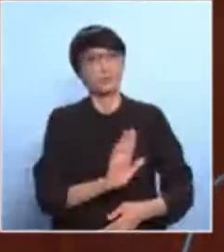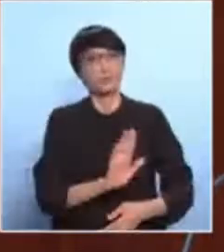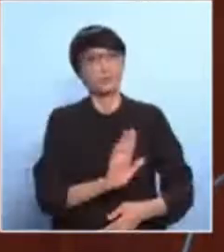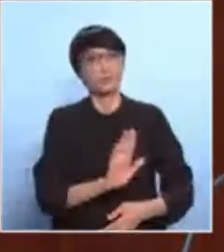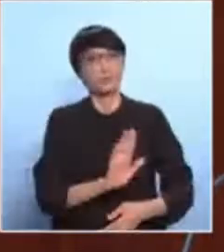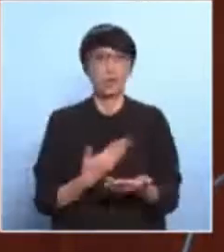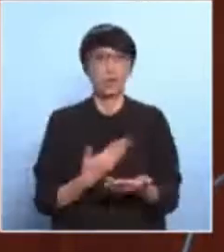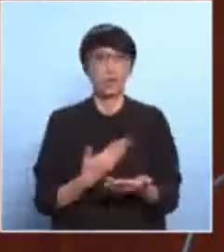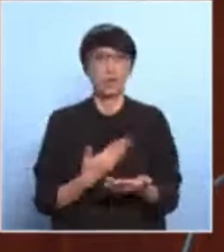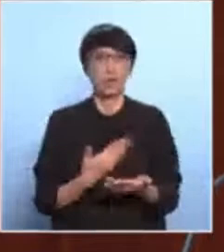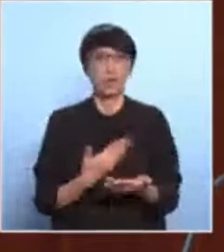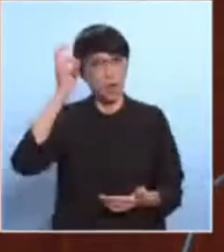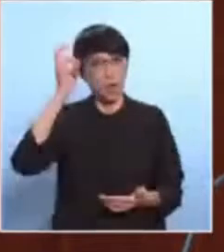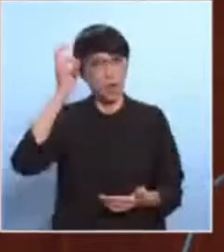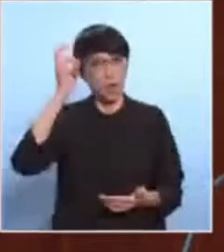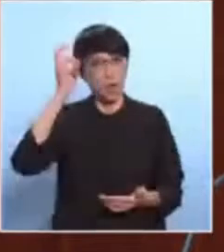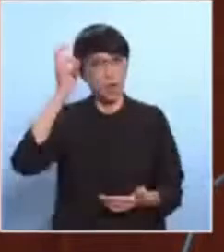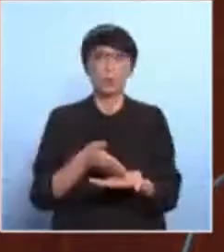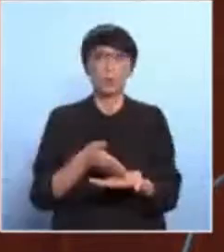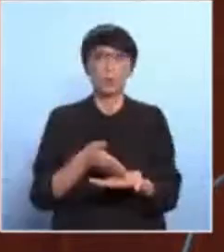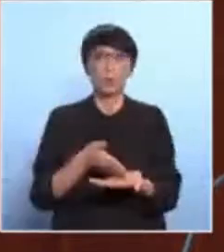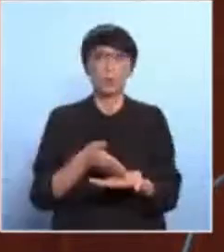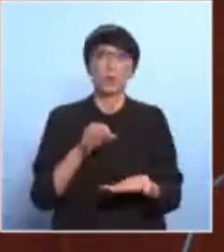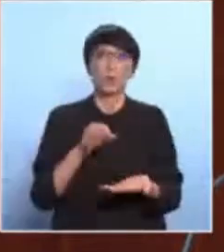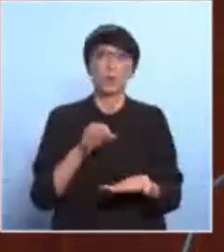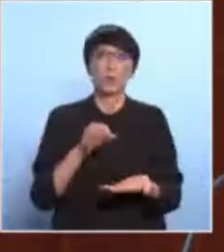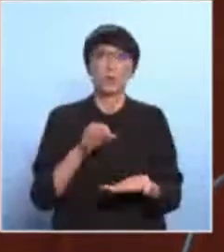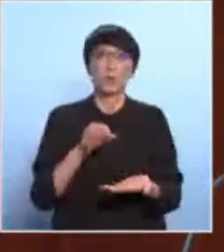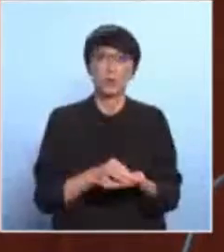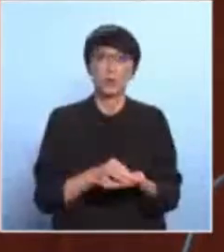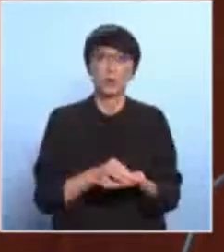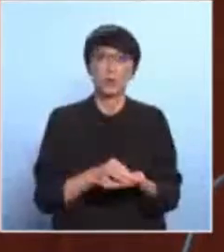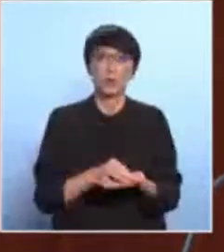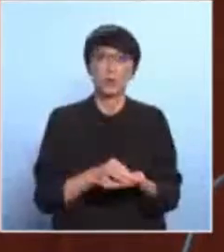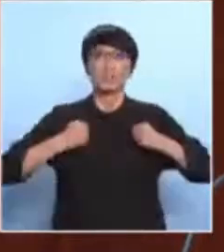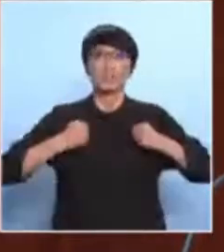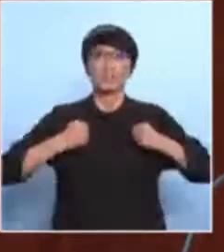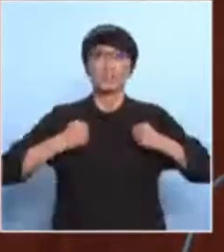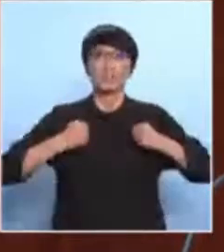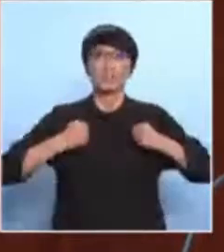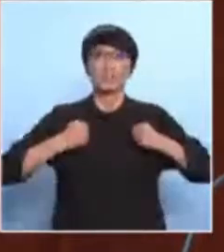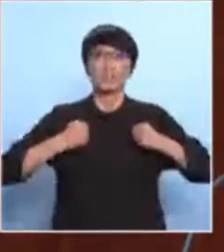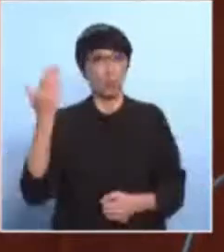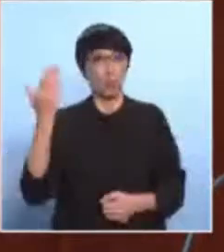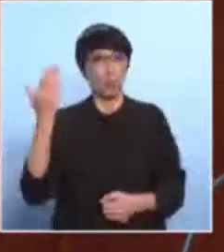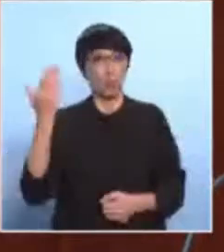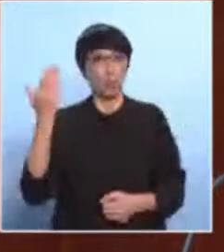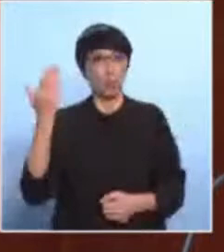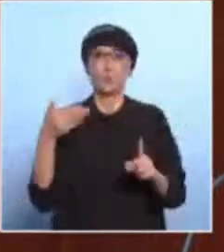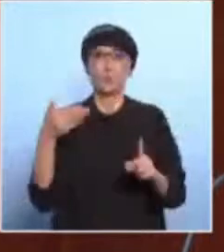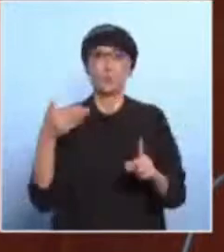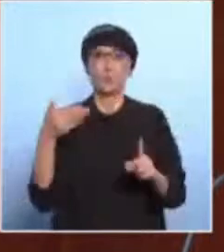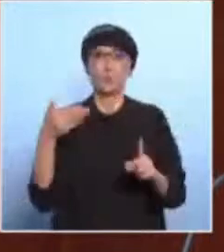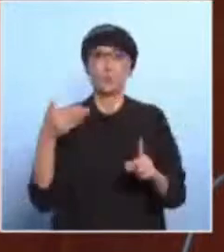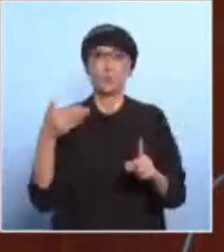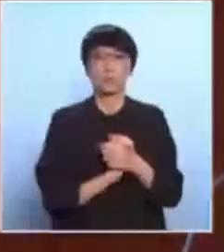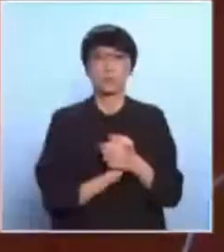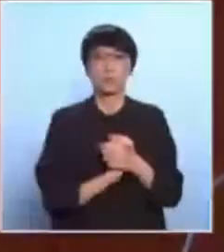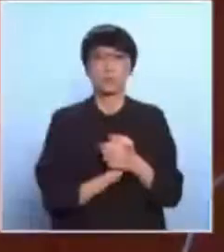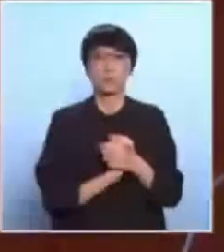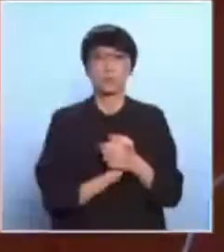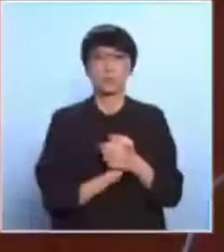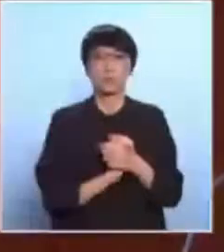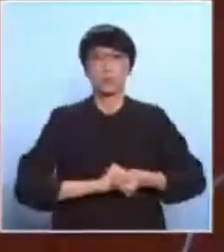we will consider using some of the sites for recreational and tourism purposes. For example, South Lantau offers